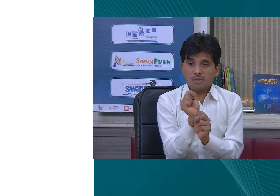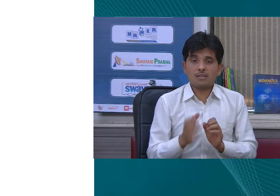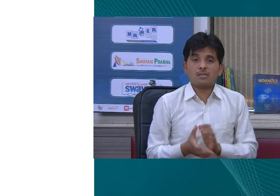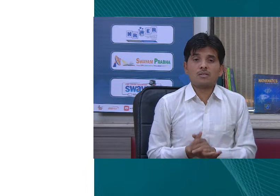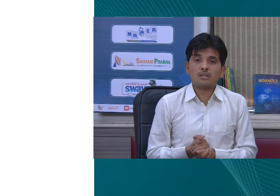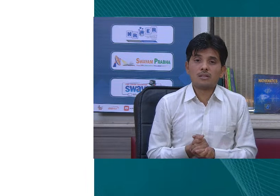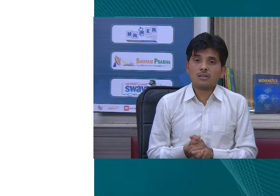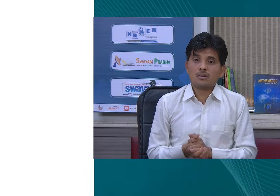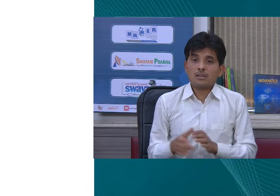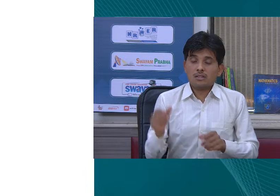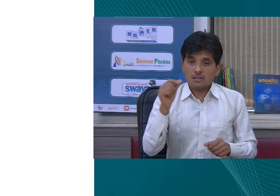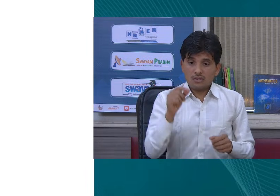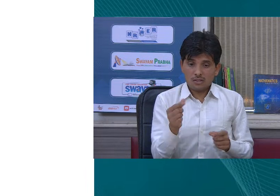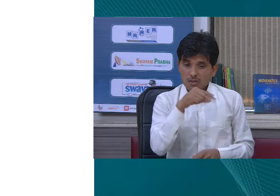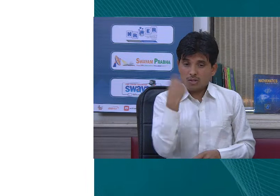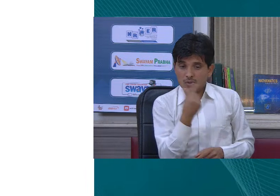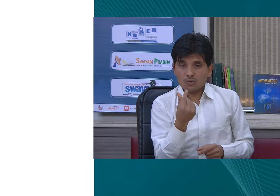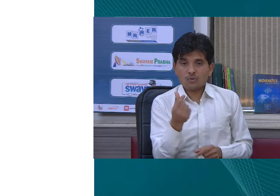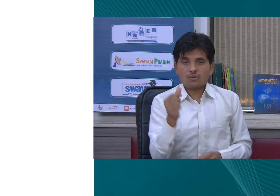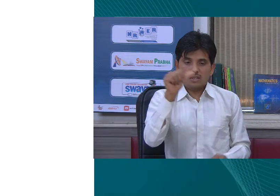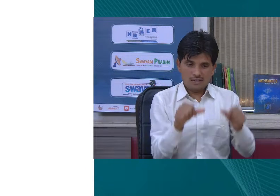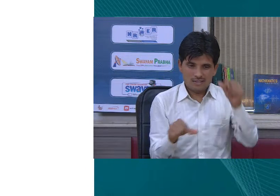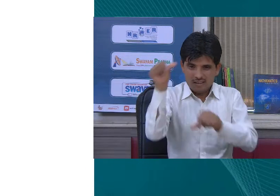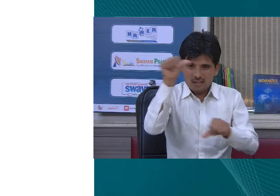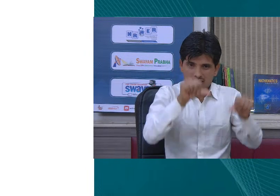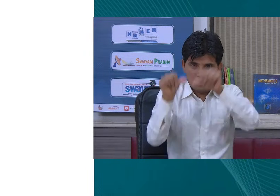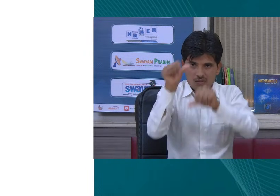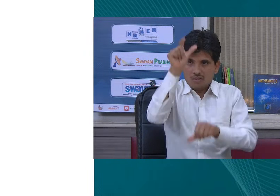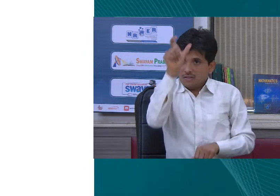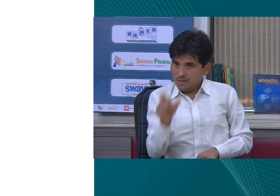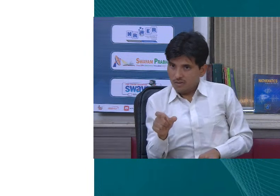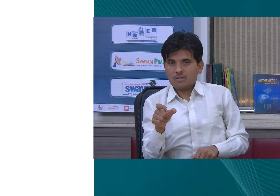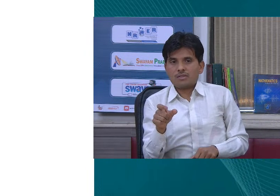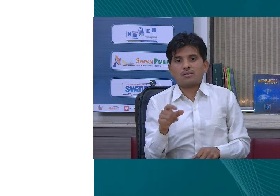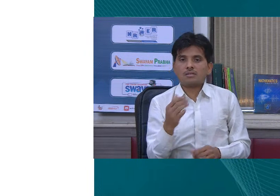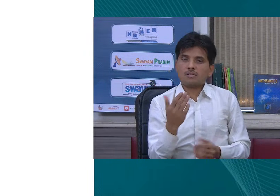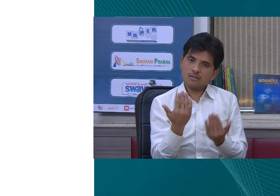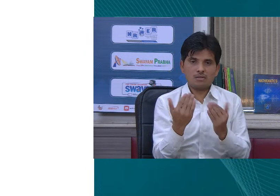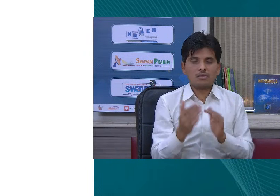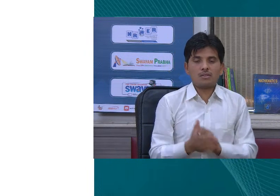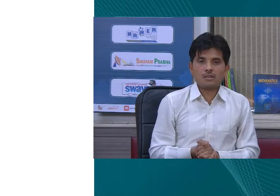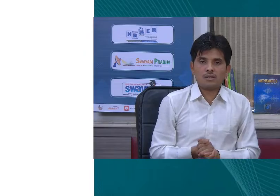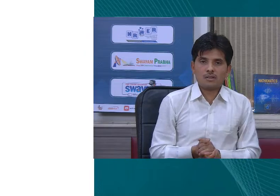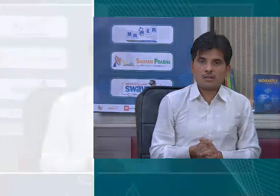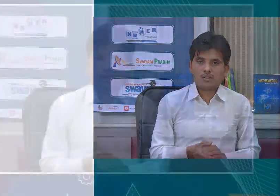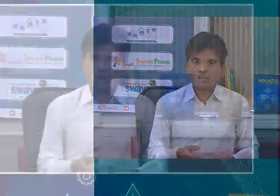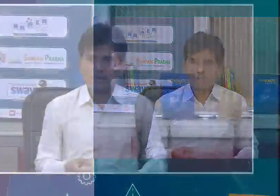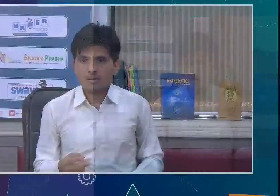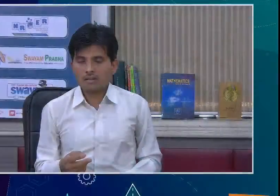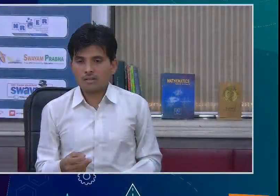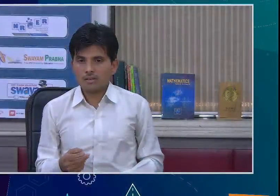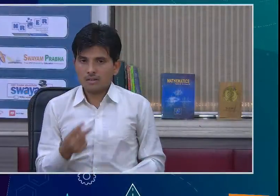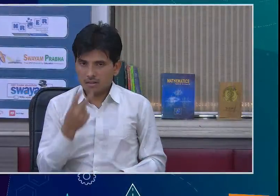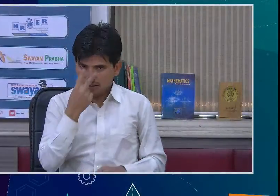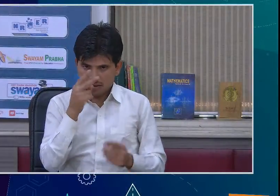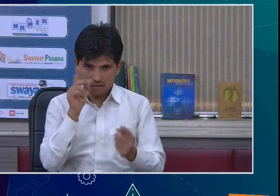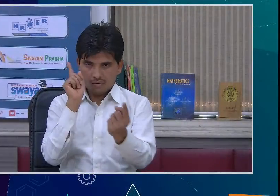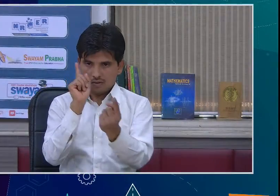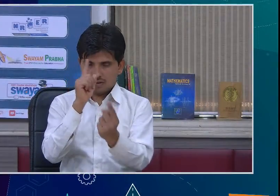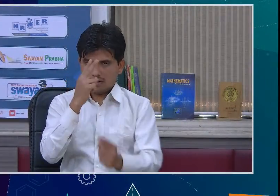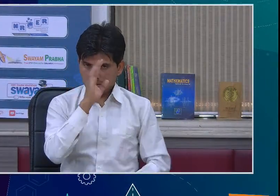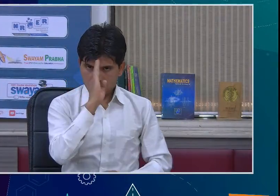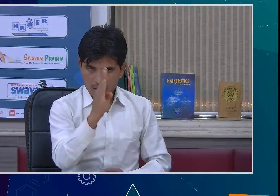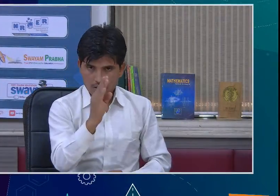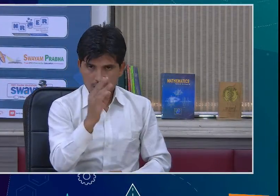which is not possible in terms of asteroid. Fine, Simran ma'am, I think that will be Yes, ma'am, you